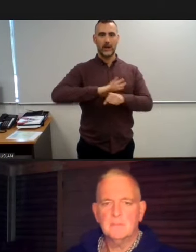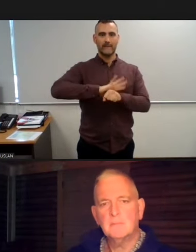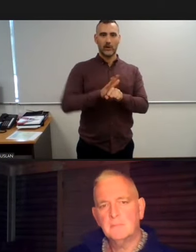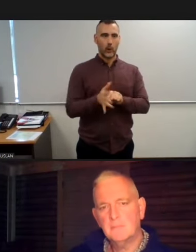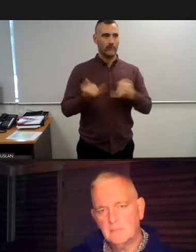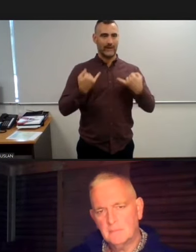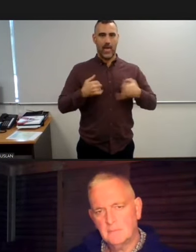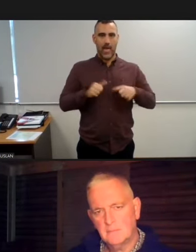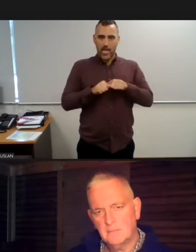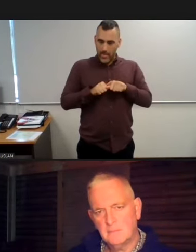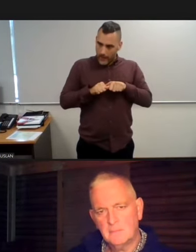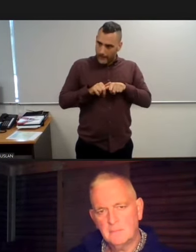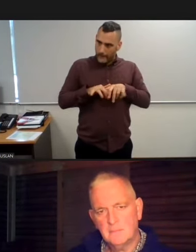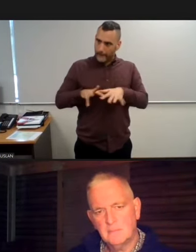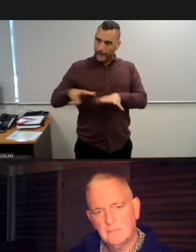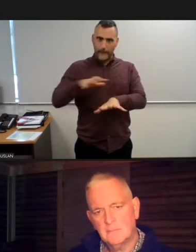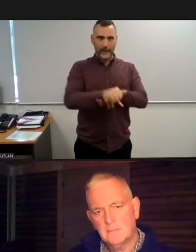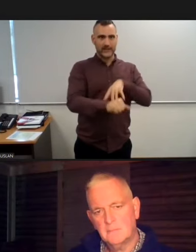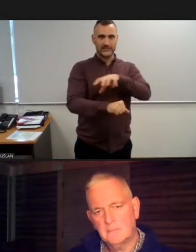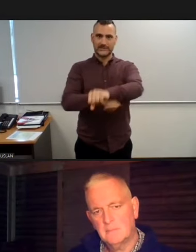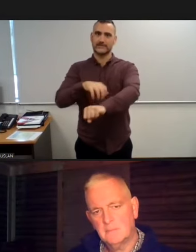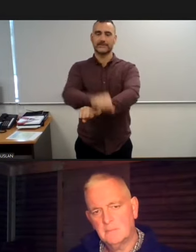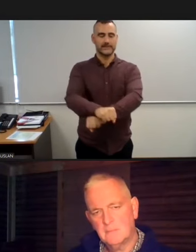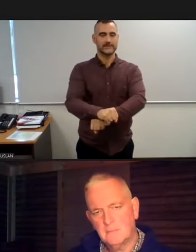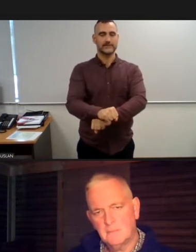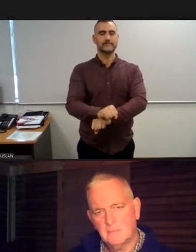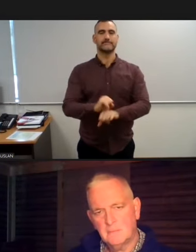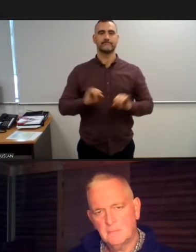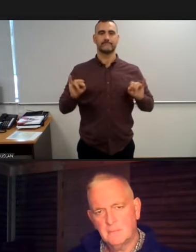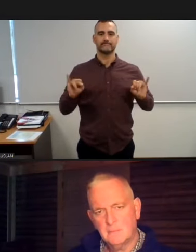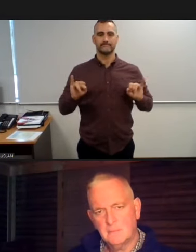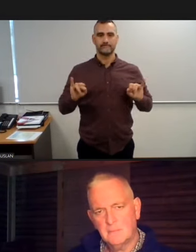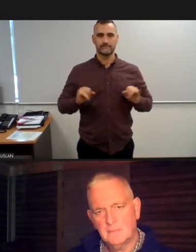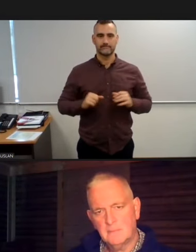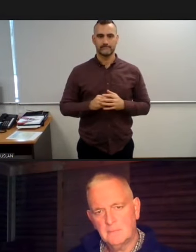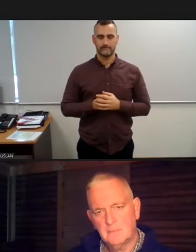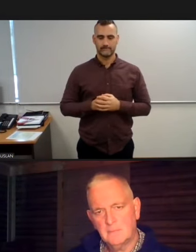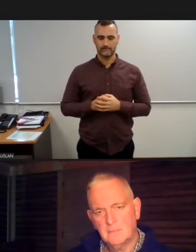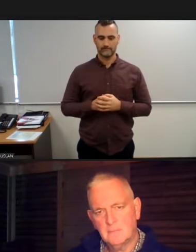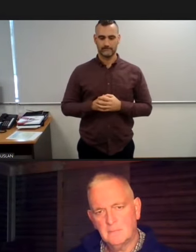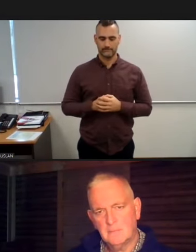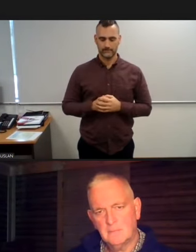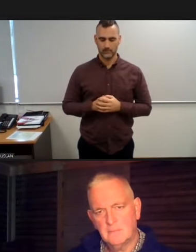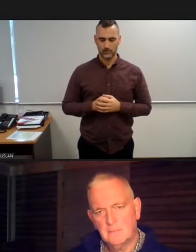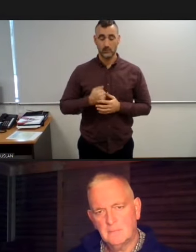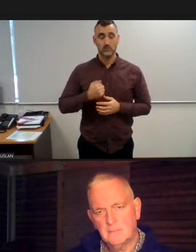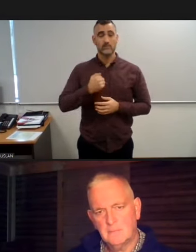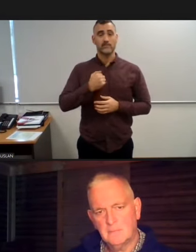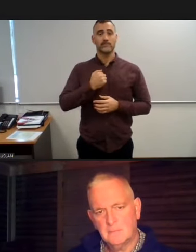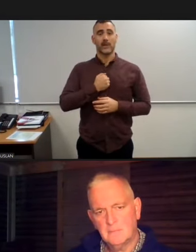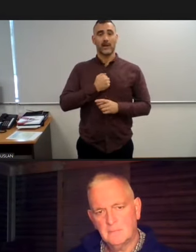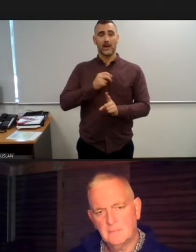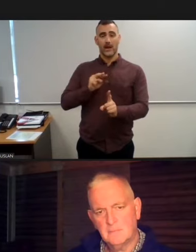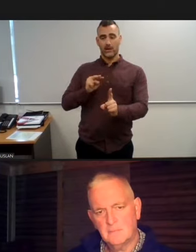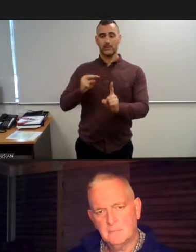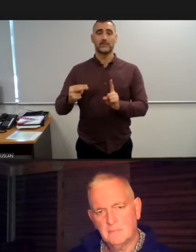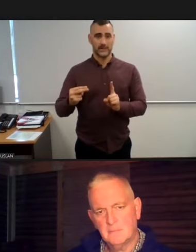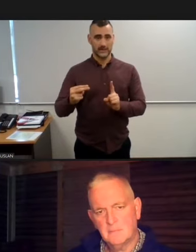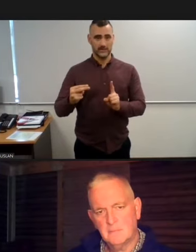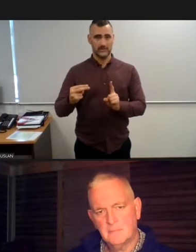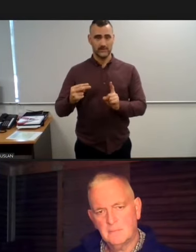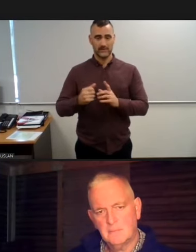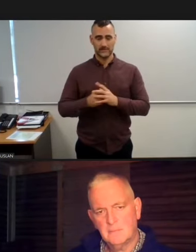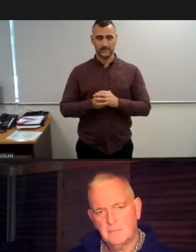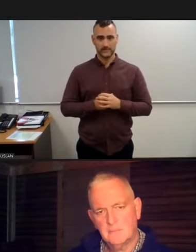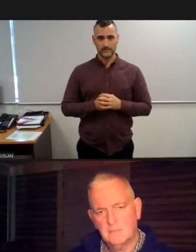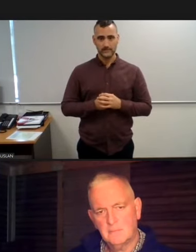From a very practical service delivery perspective, we're not seeing change